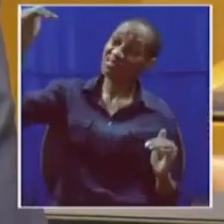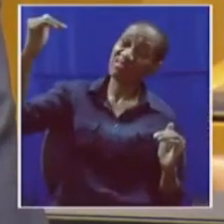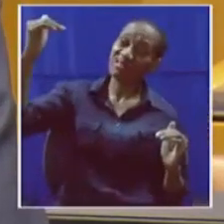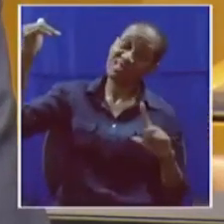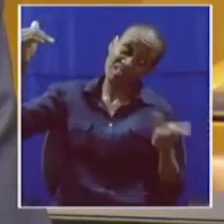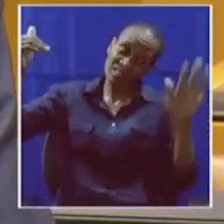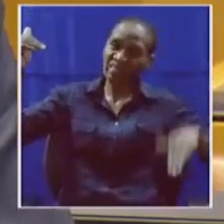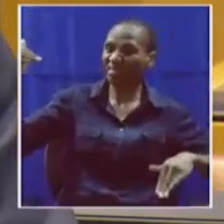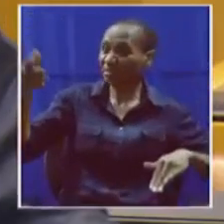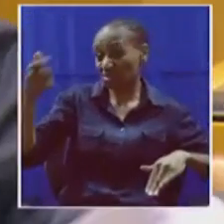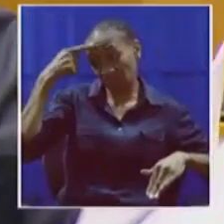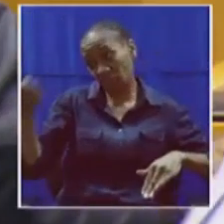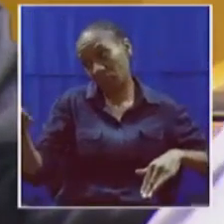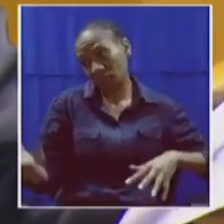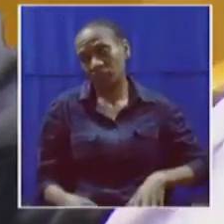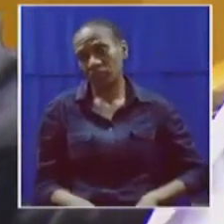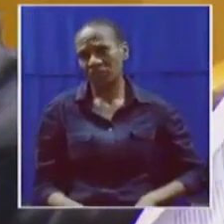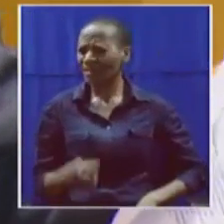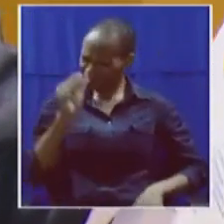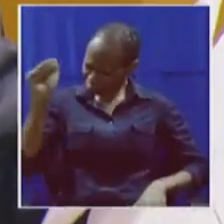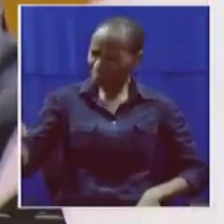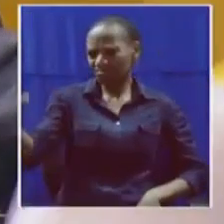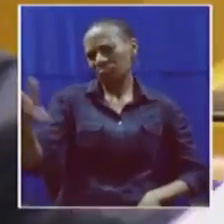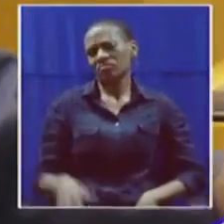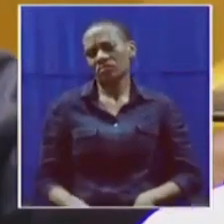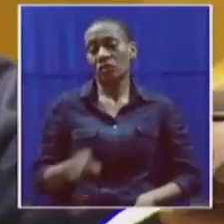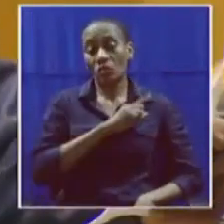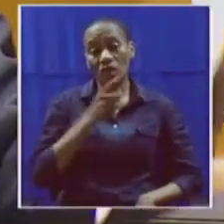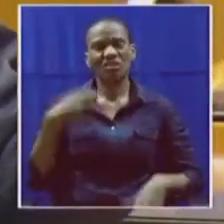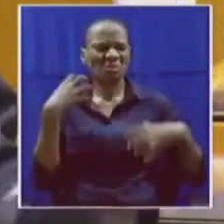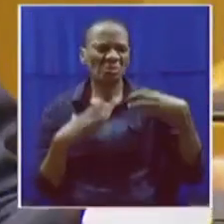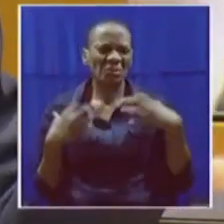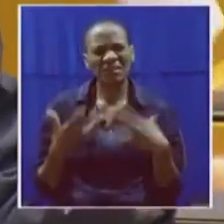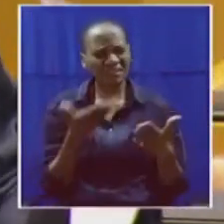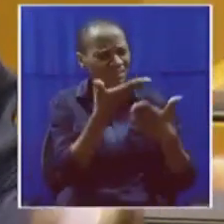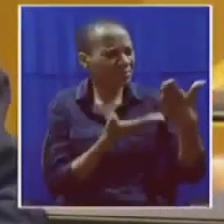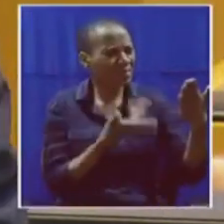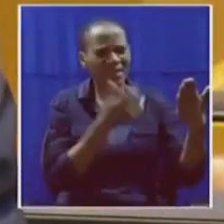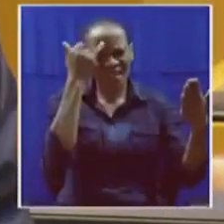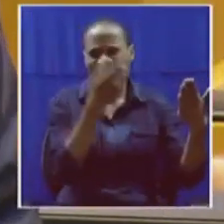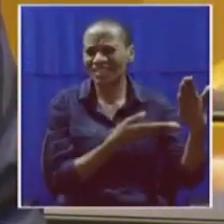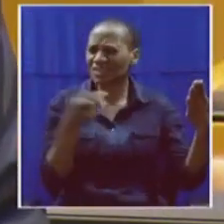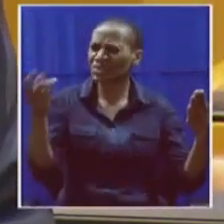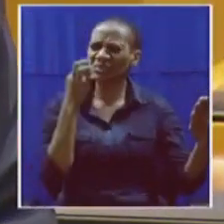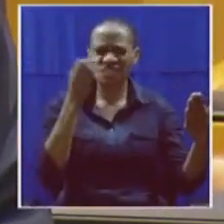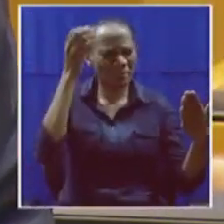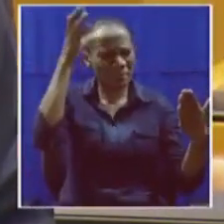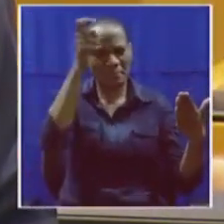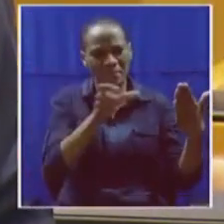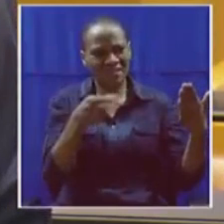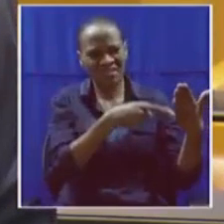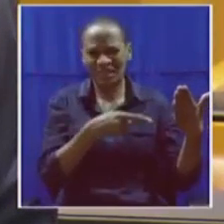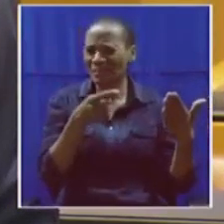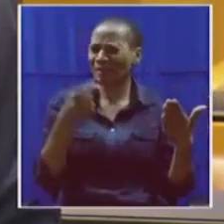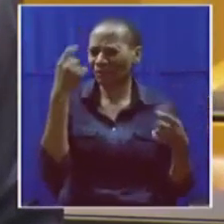Yes. Because why not worried about these other South African professors?